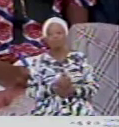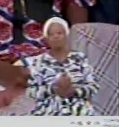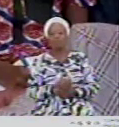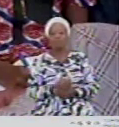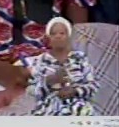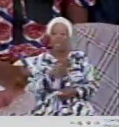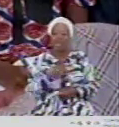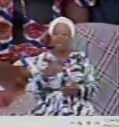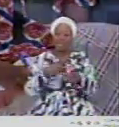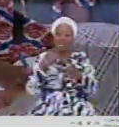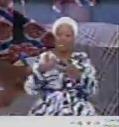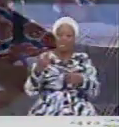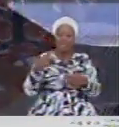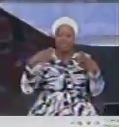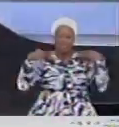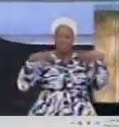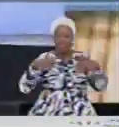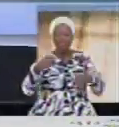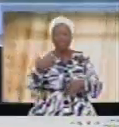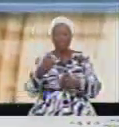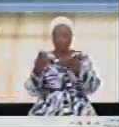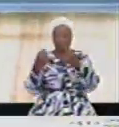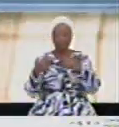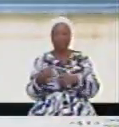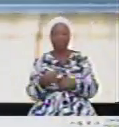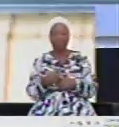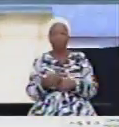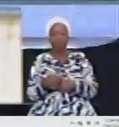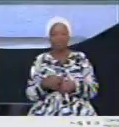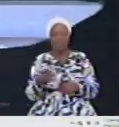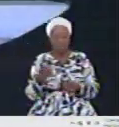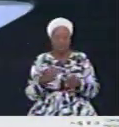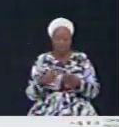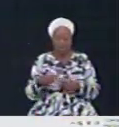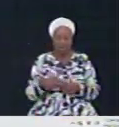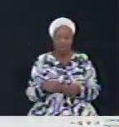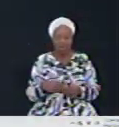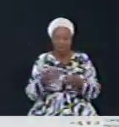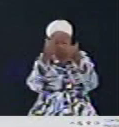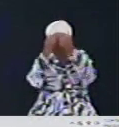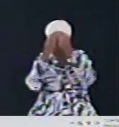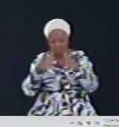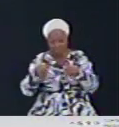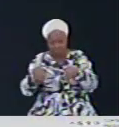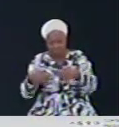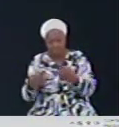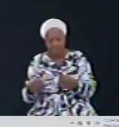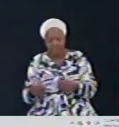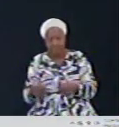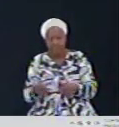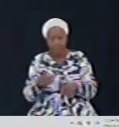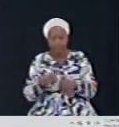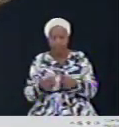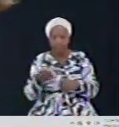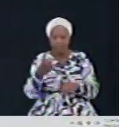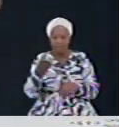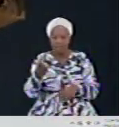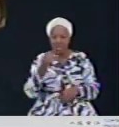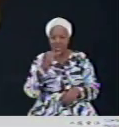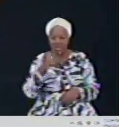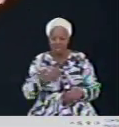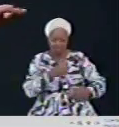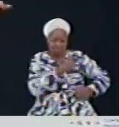And then the angel said, come on. And then he came. But there is God, you